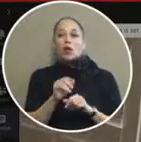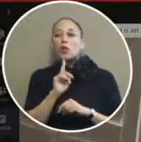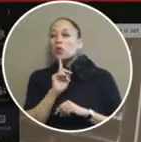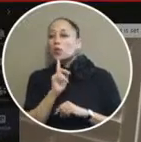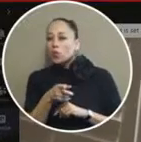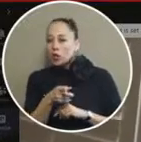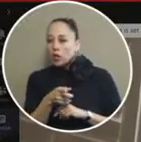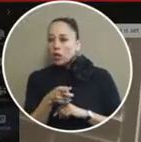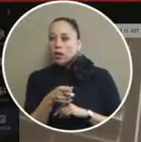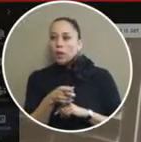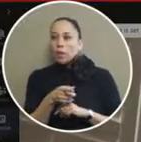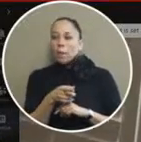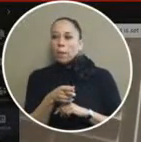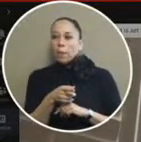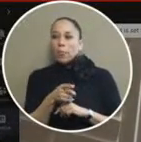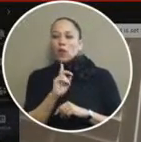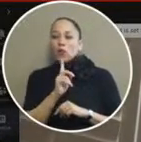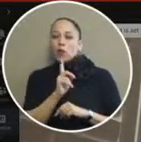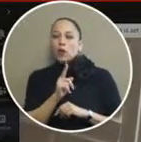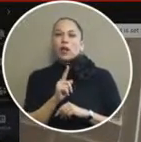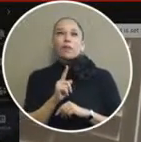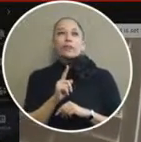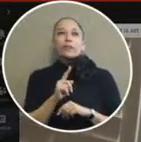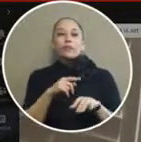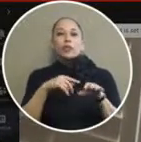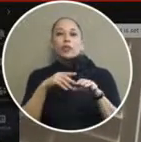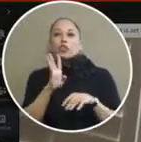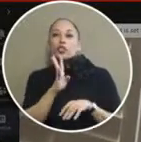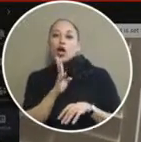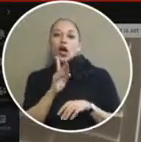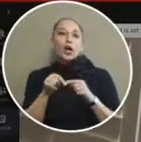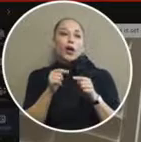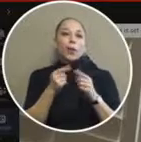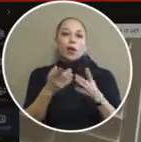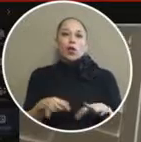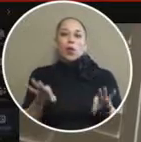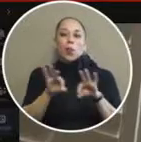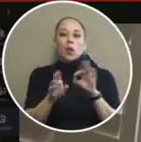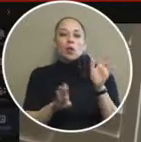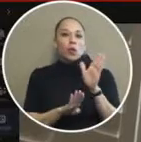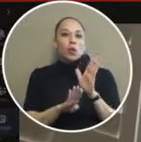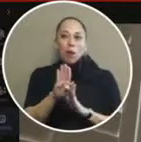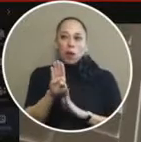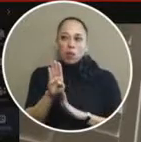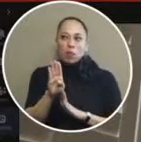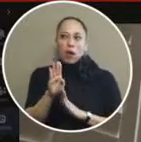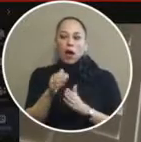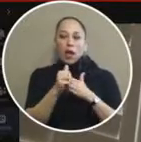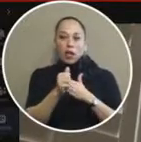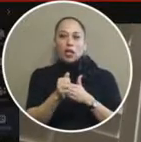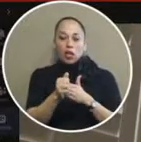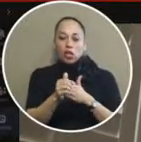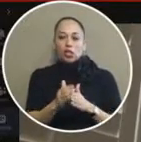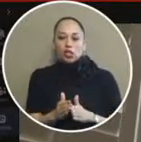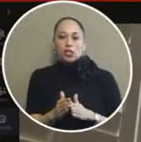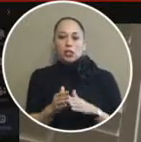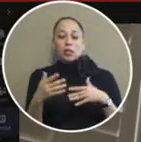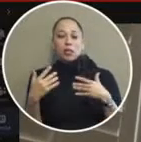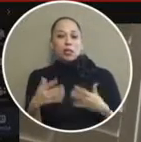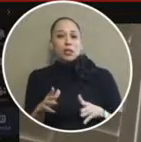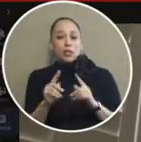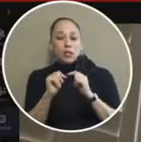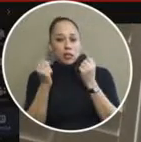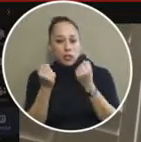really talk about the importance of developing our leadership team, and not